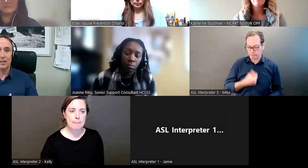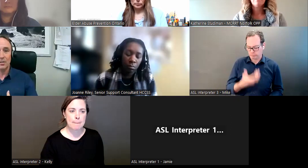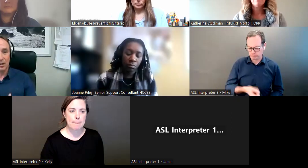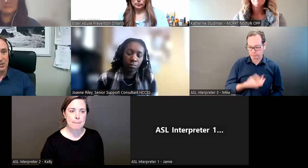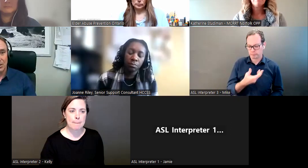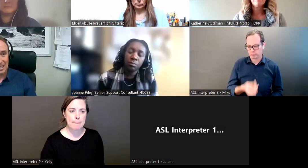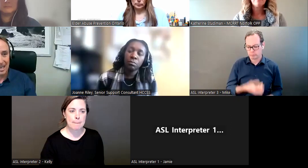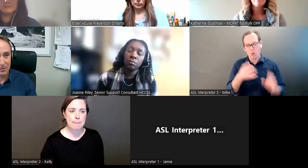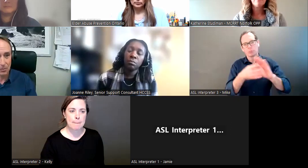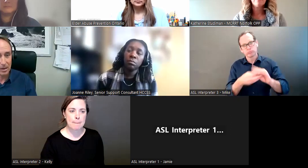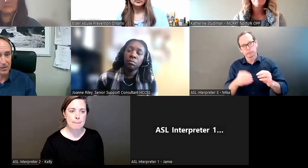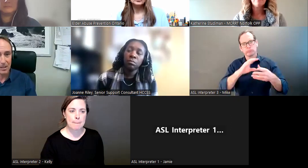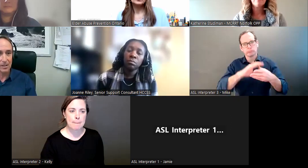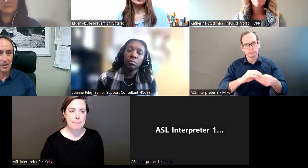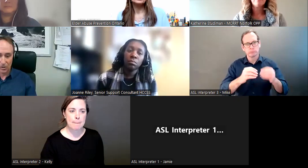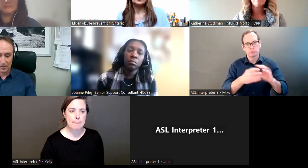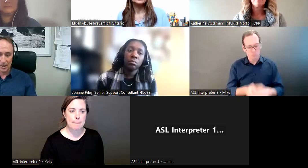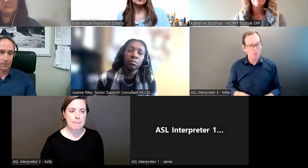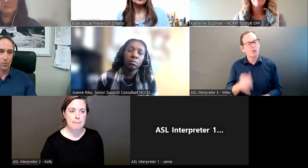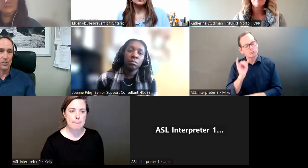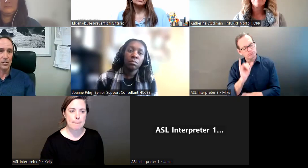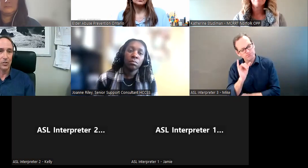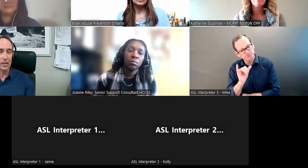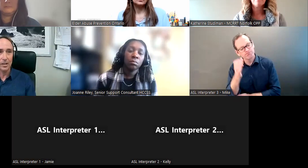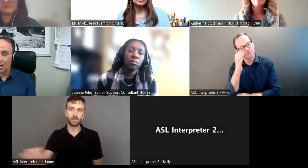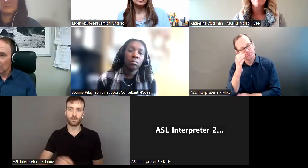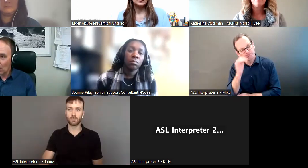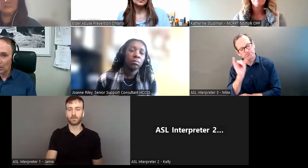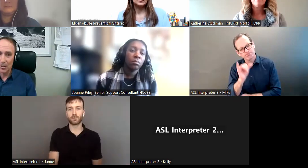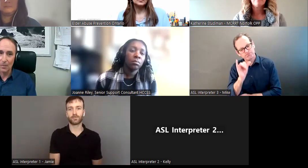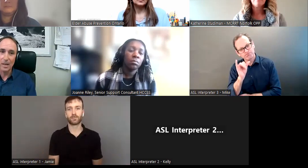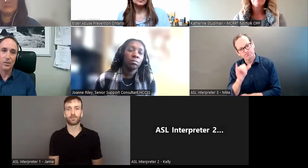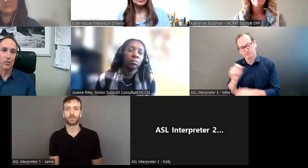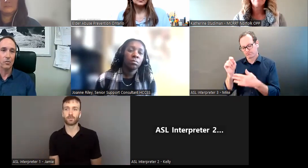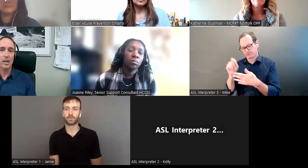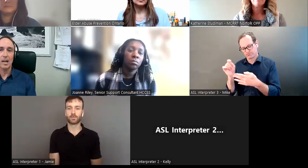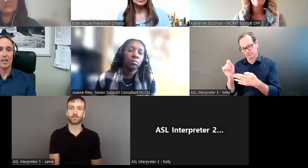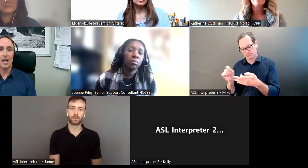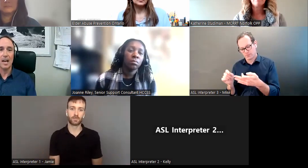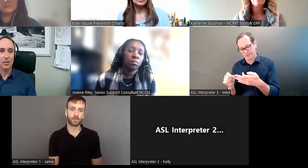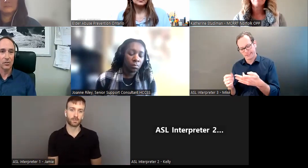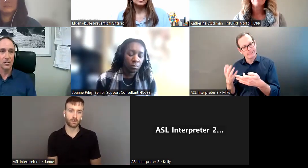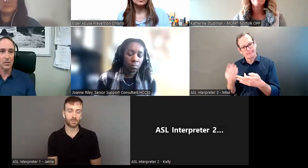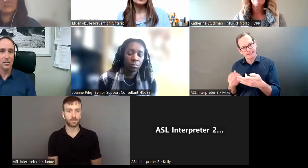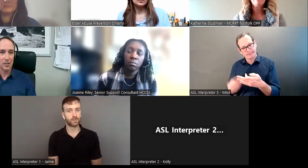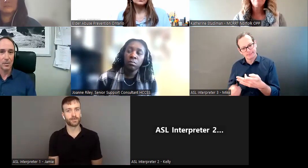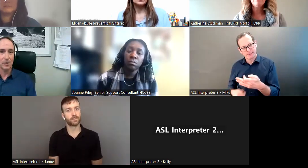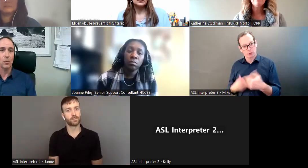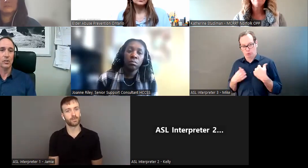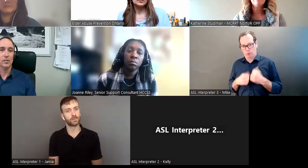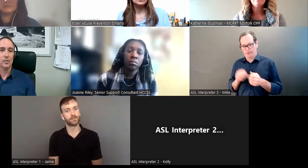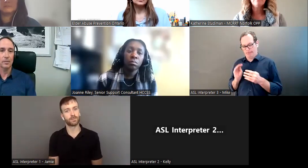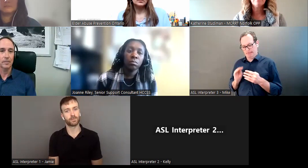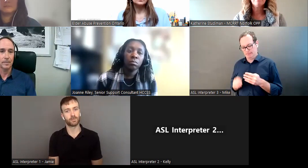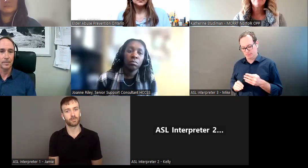we don't necessarily get through everything in the initial intake, but we certainly focus on making sure that we have the answers to some of